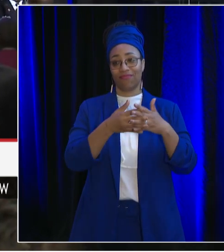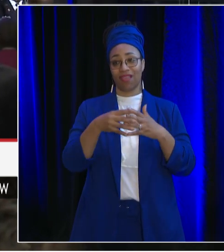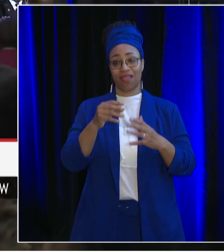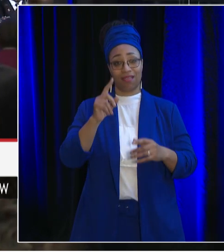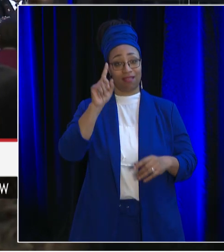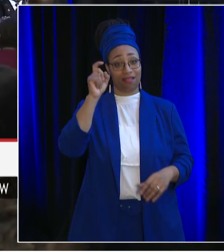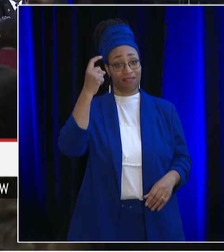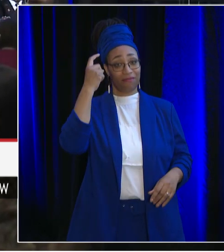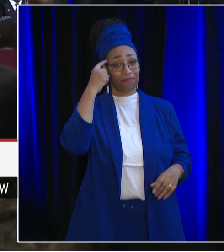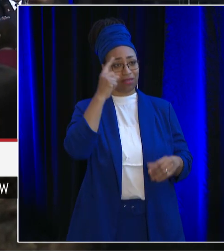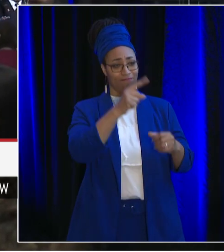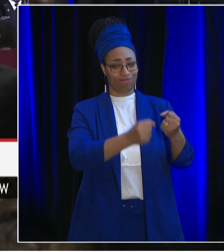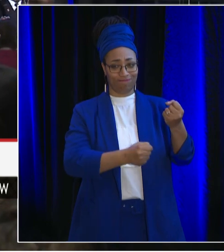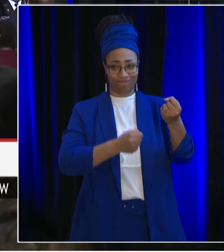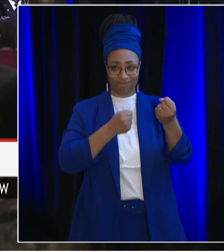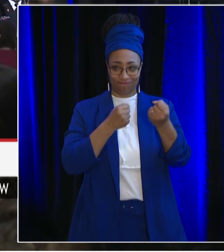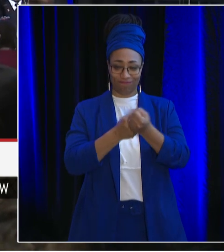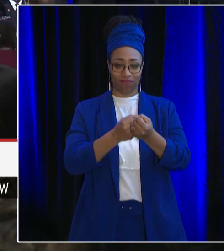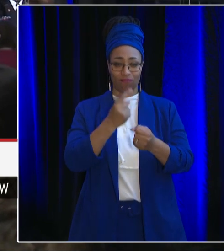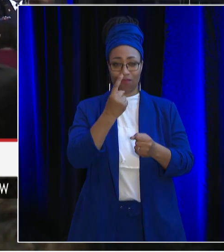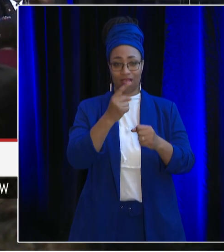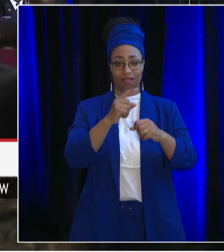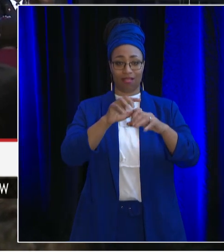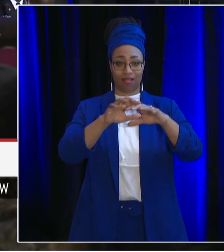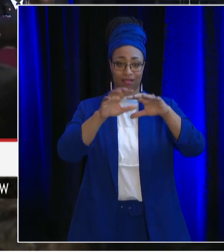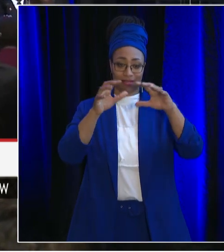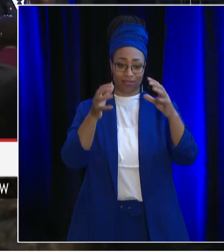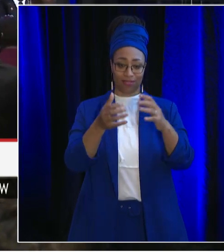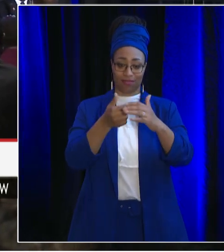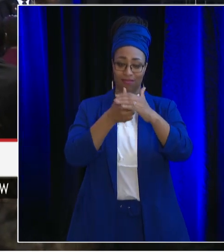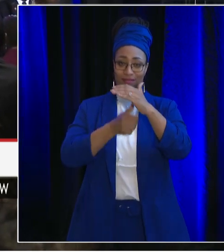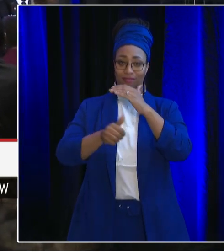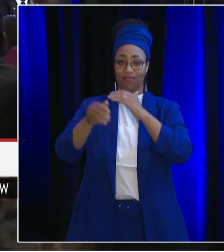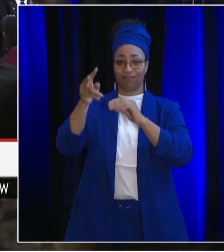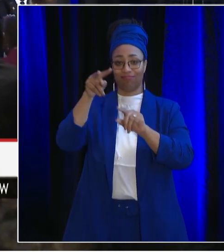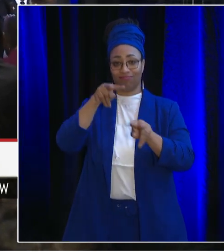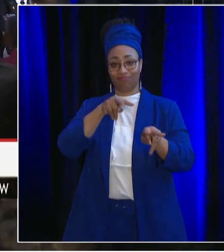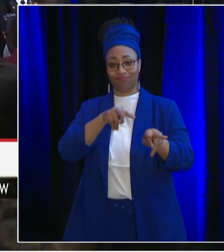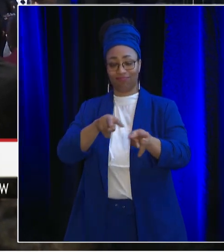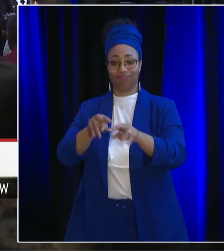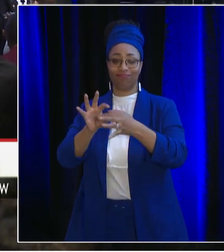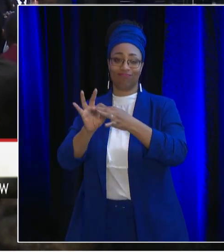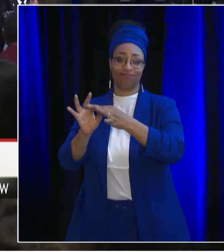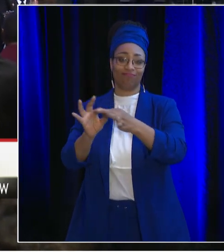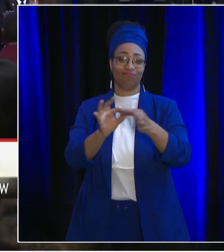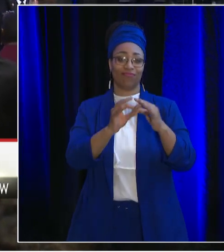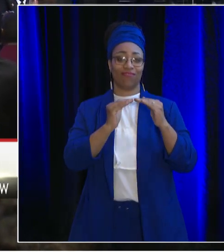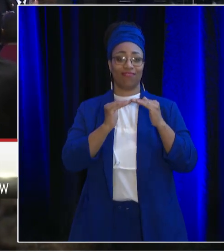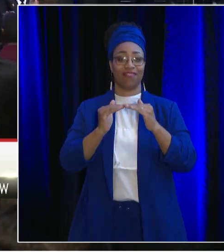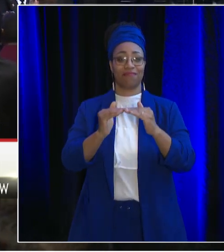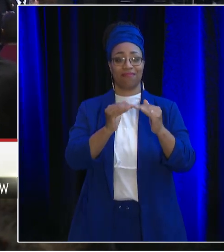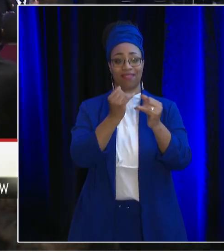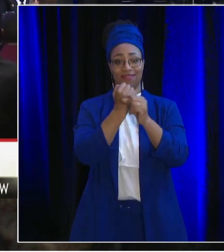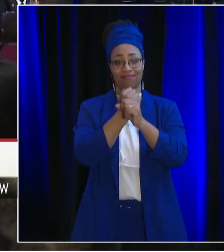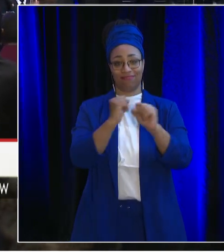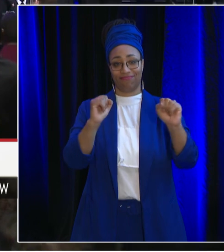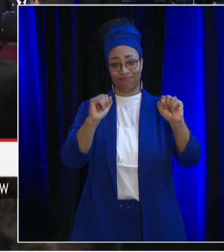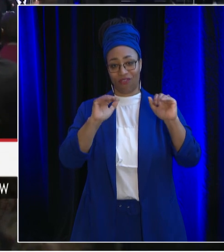stands, one nation, under God, indivisible, with liberty and justice for all.